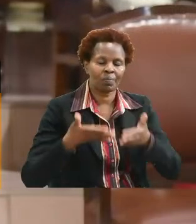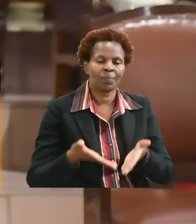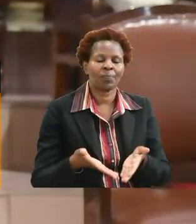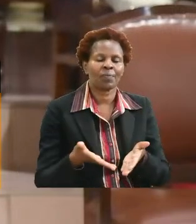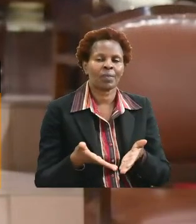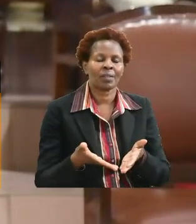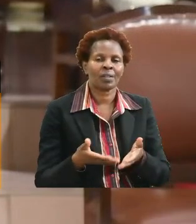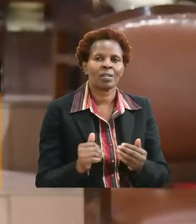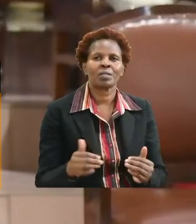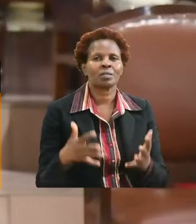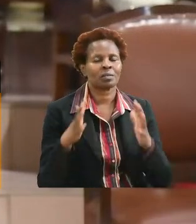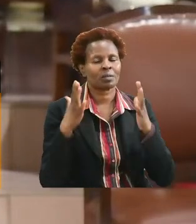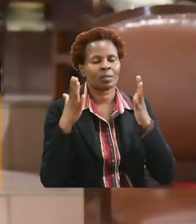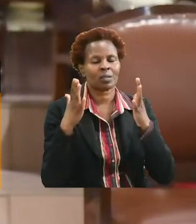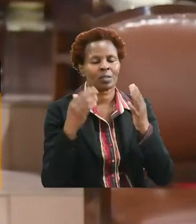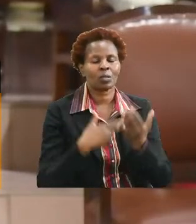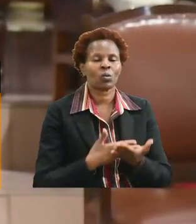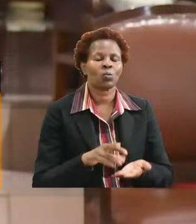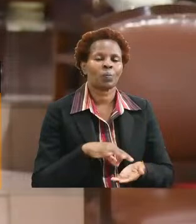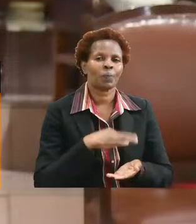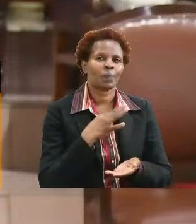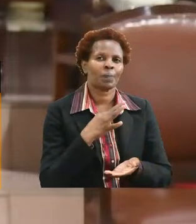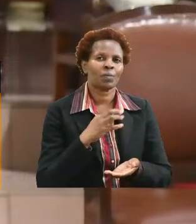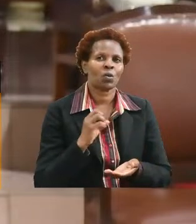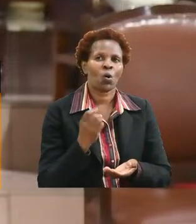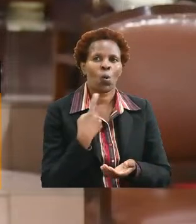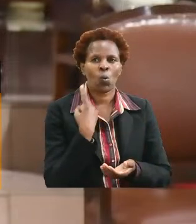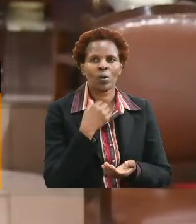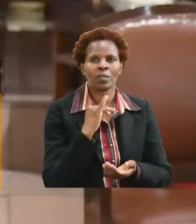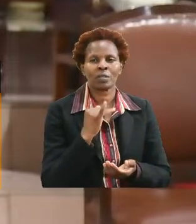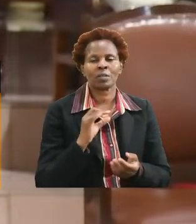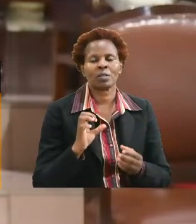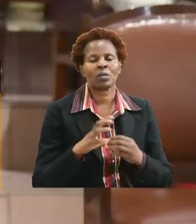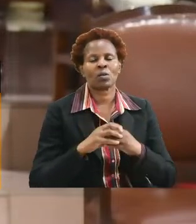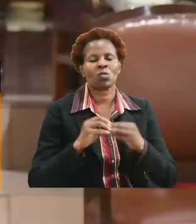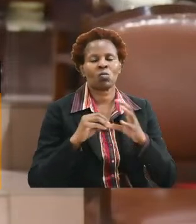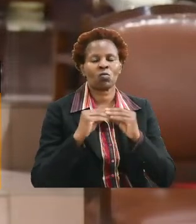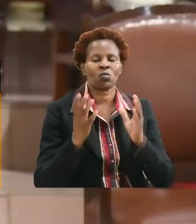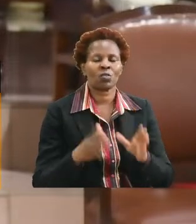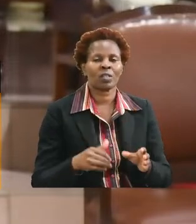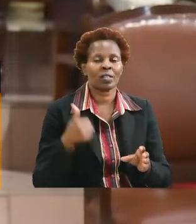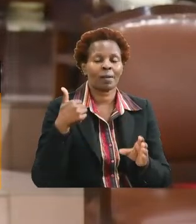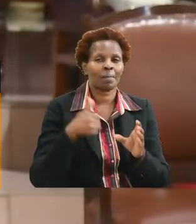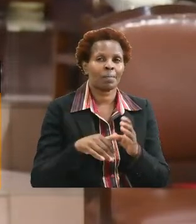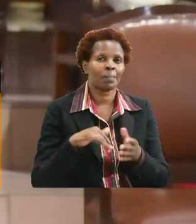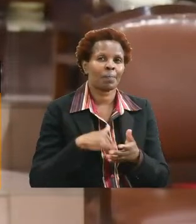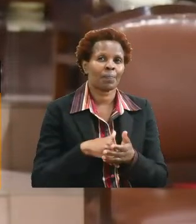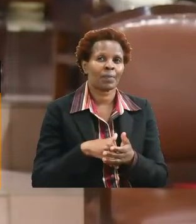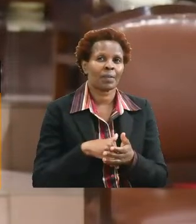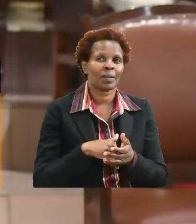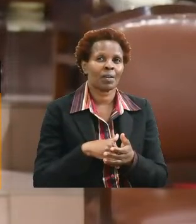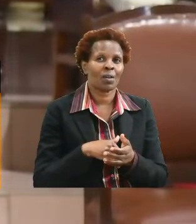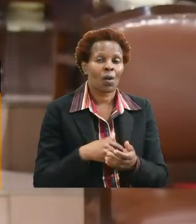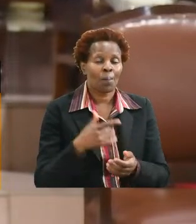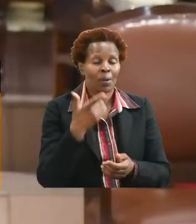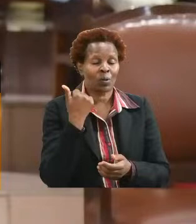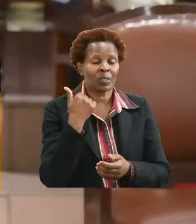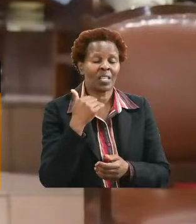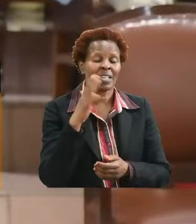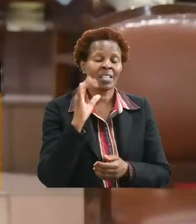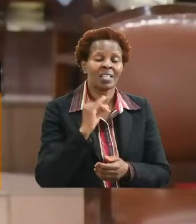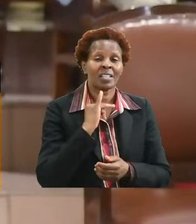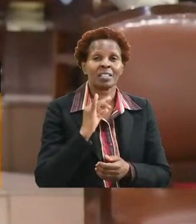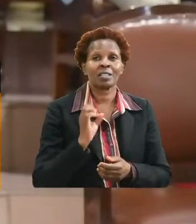as we celebrate the Holy Spirit, our Comforter, we are reminded that because he is